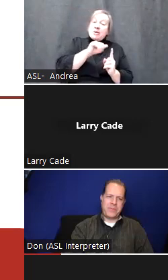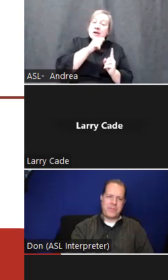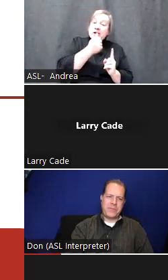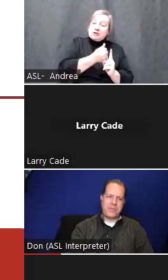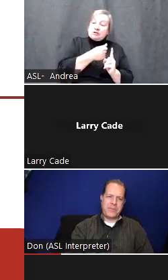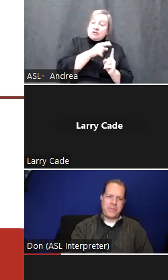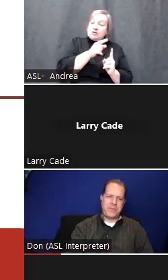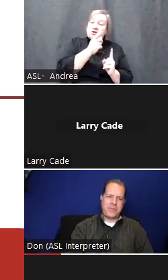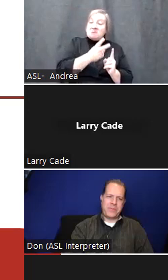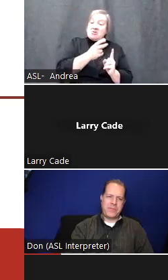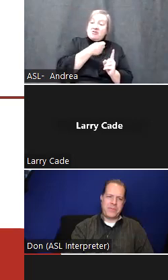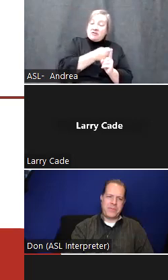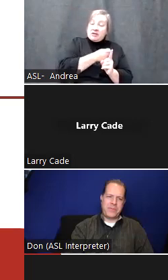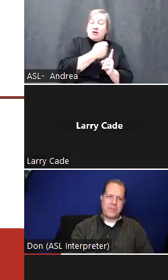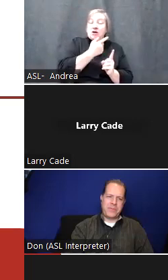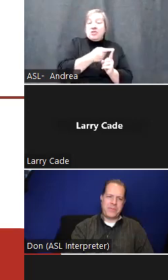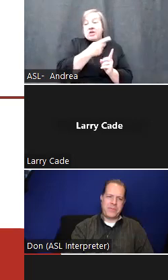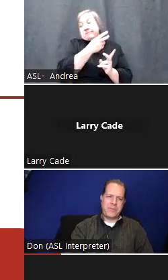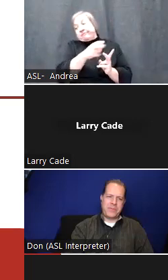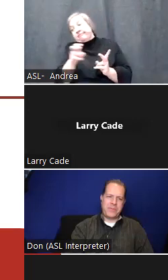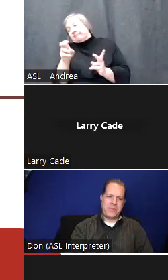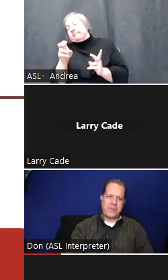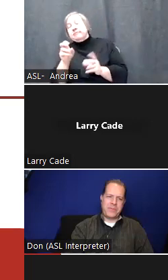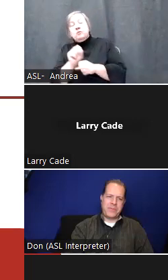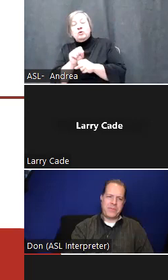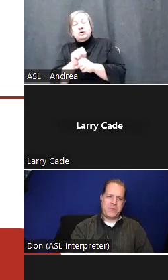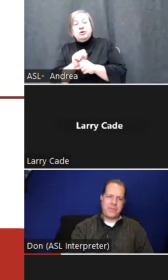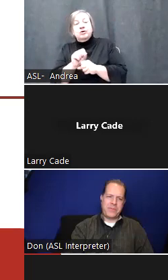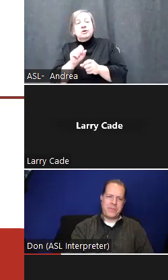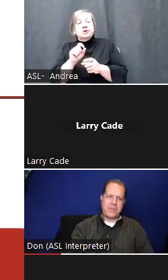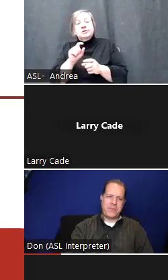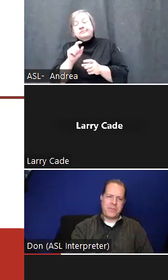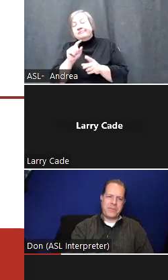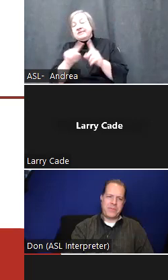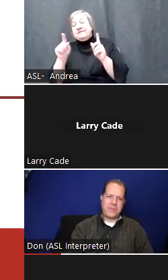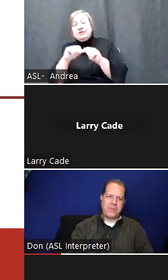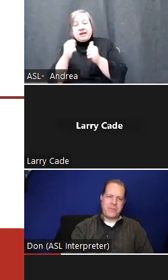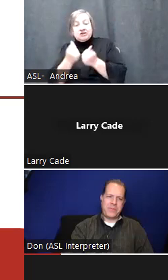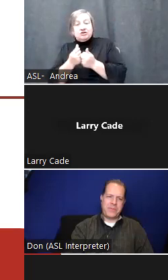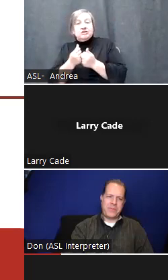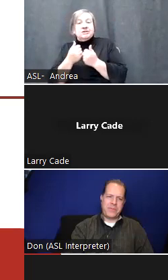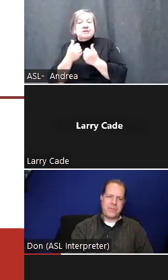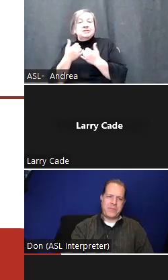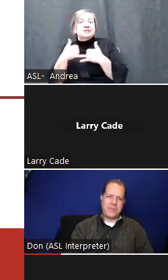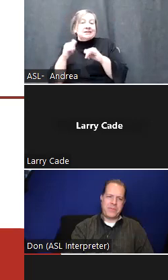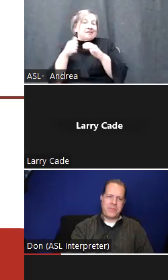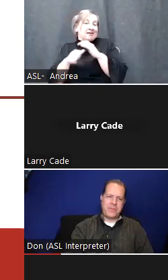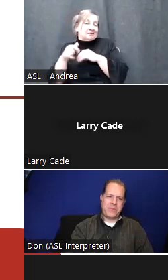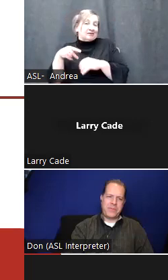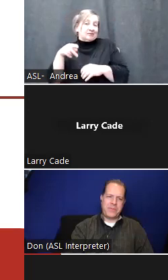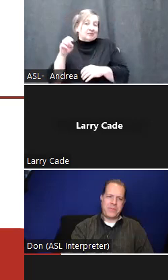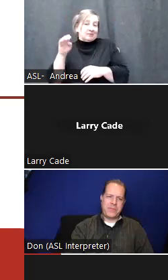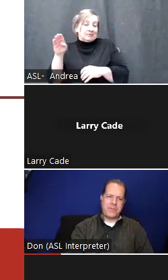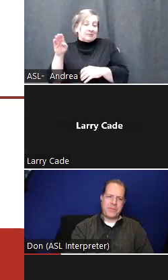during part of the year, and then they change employment, they move to a different agency that's also using the PEB program. So